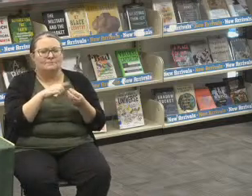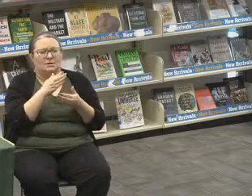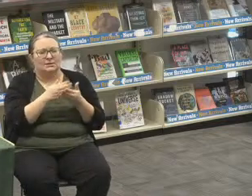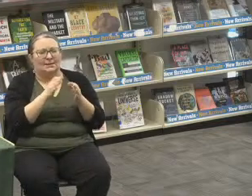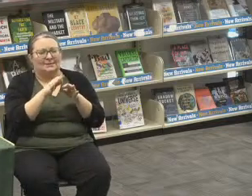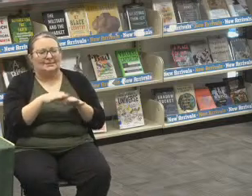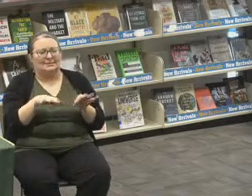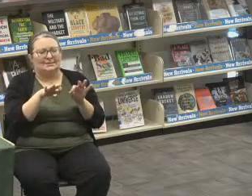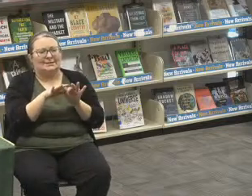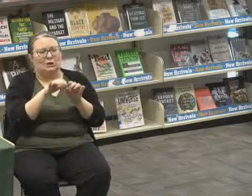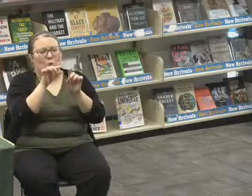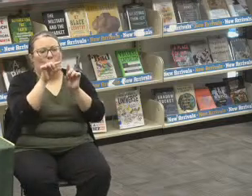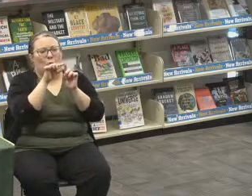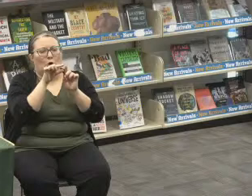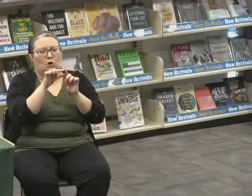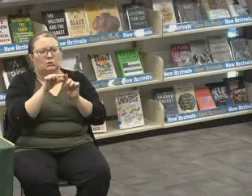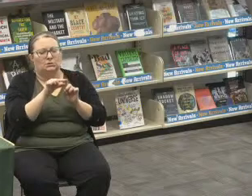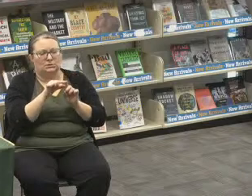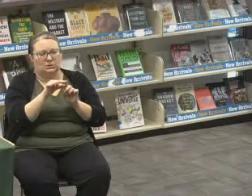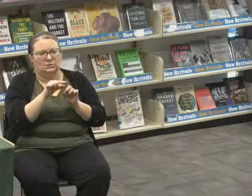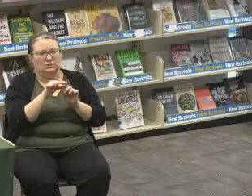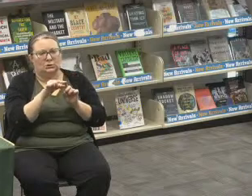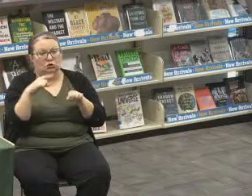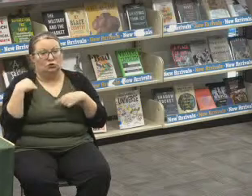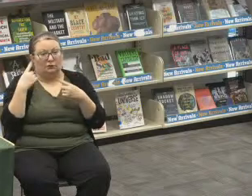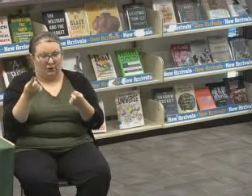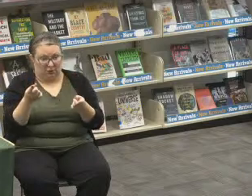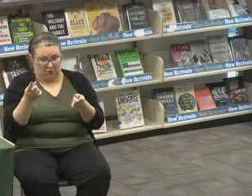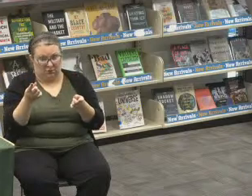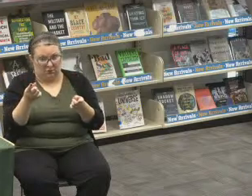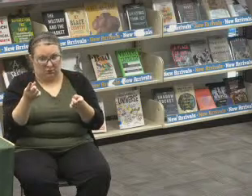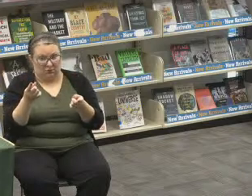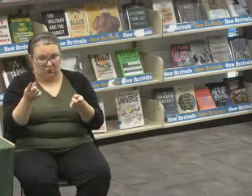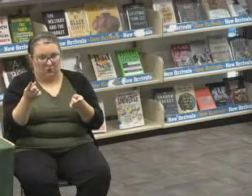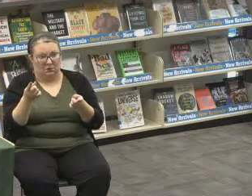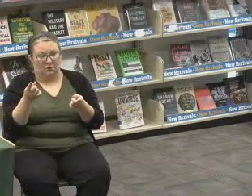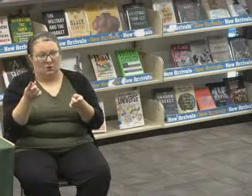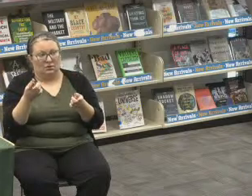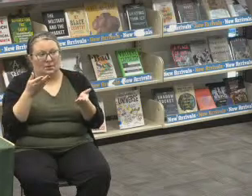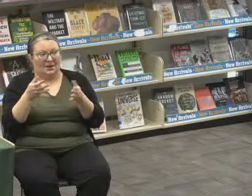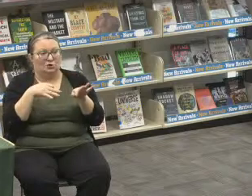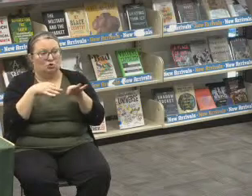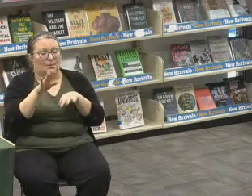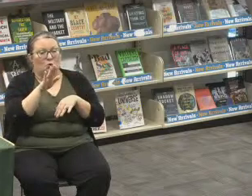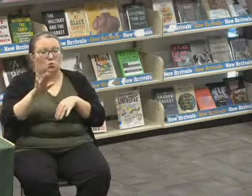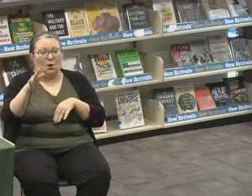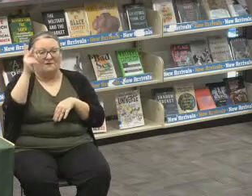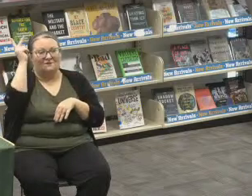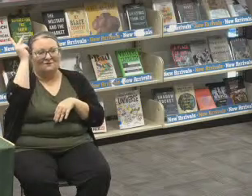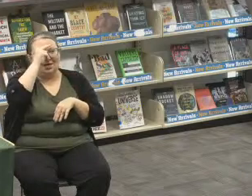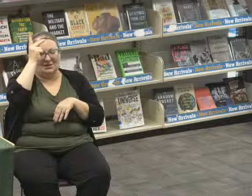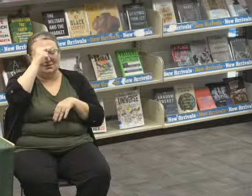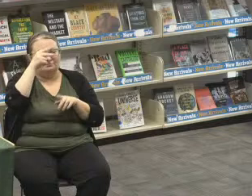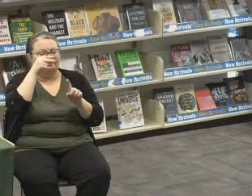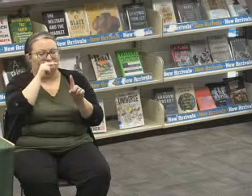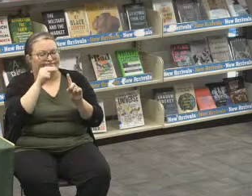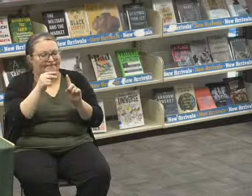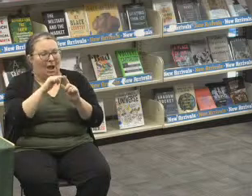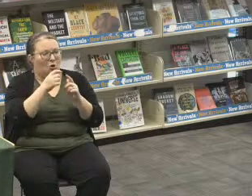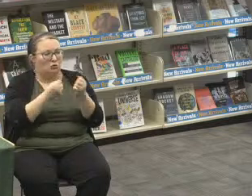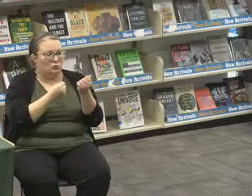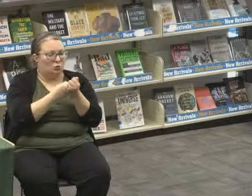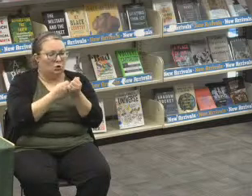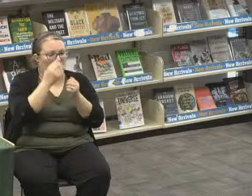key words at this point in kind of hearing what we've said that might describe your philosophy for how you might support a